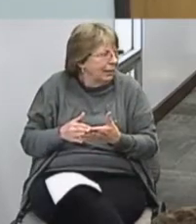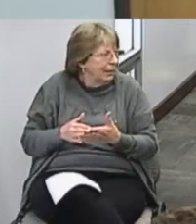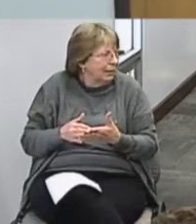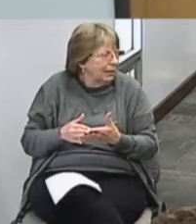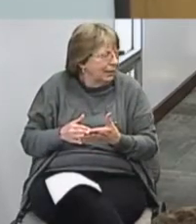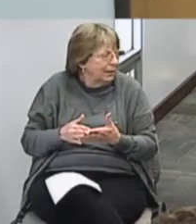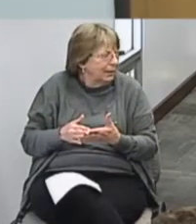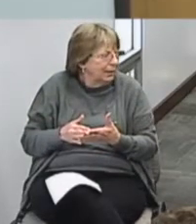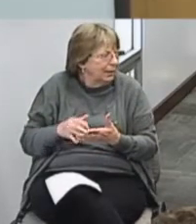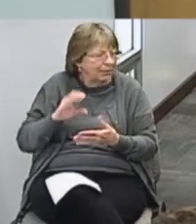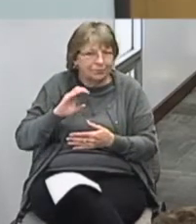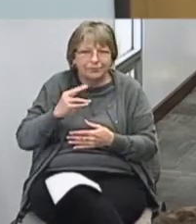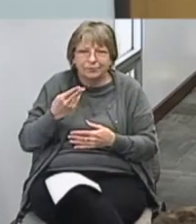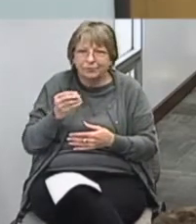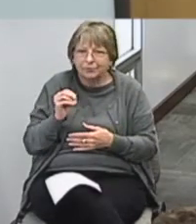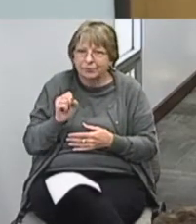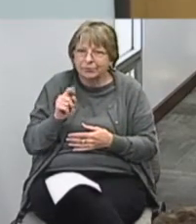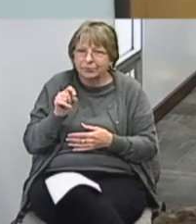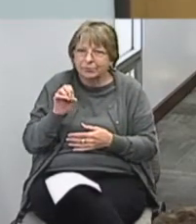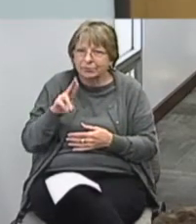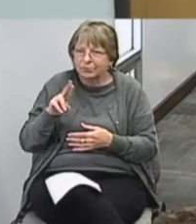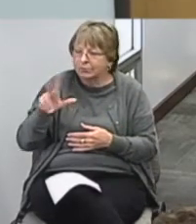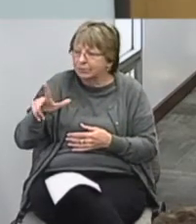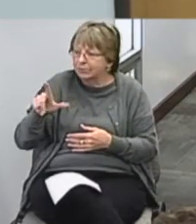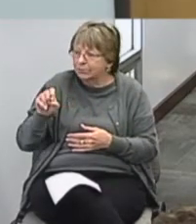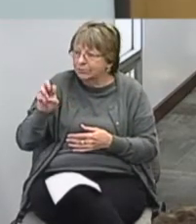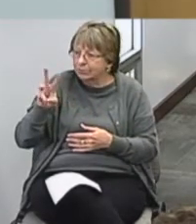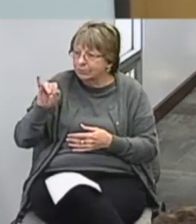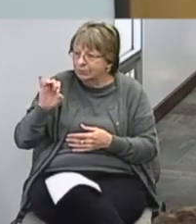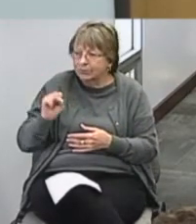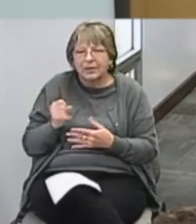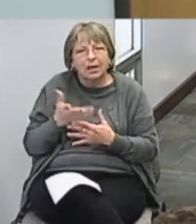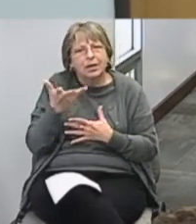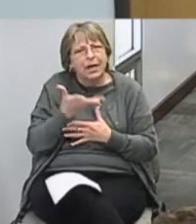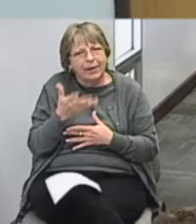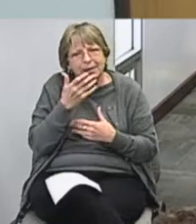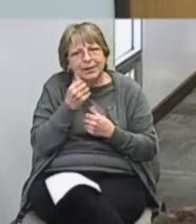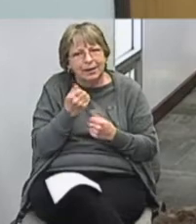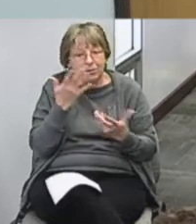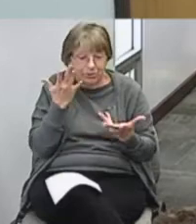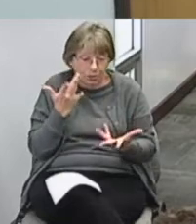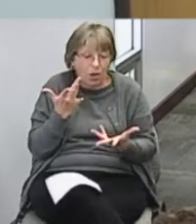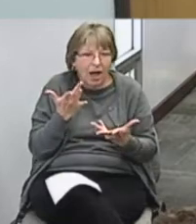Lewis. So the reason why this is interesting is because when Chris,